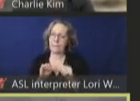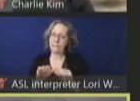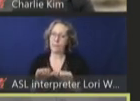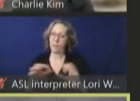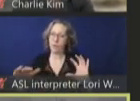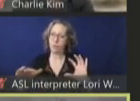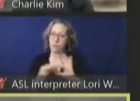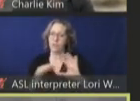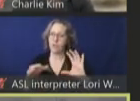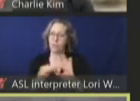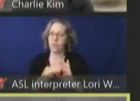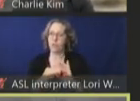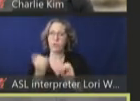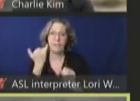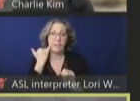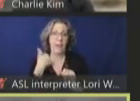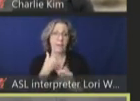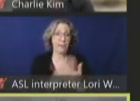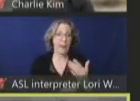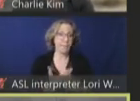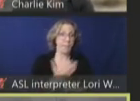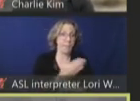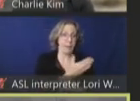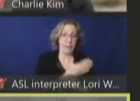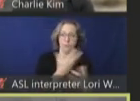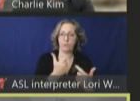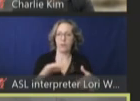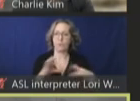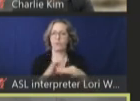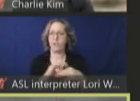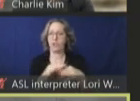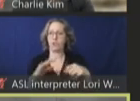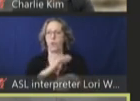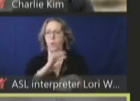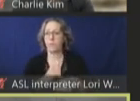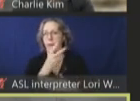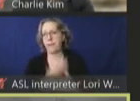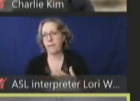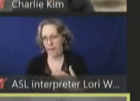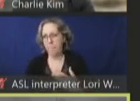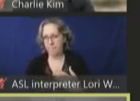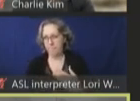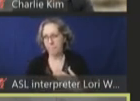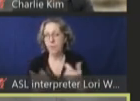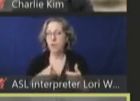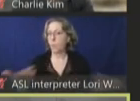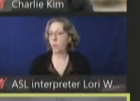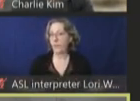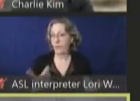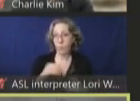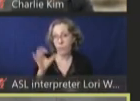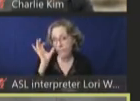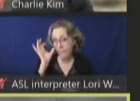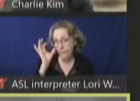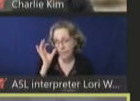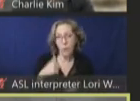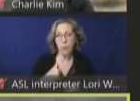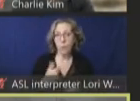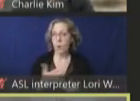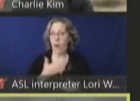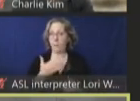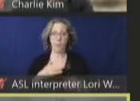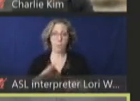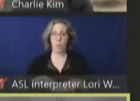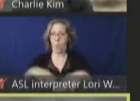some of the access gaps that we've had in the past. So we're here to listen, and we're happy to open it up